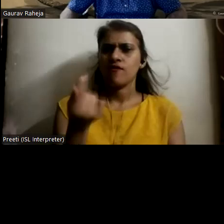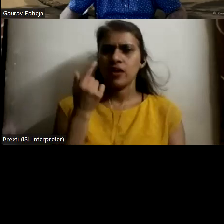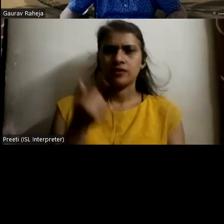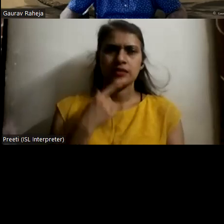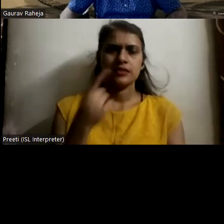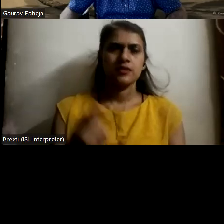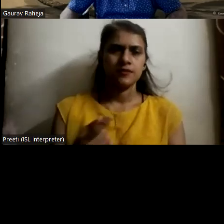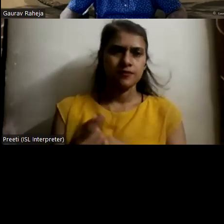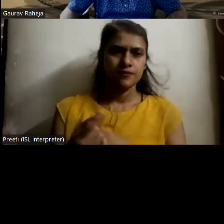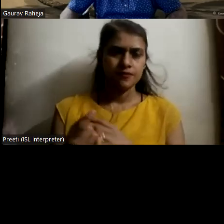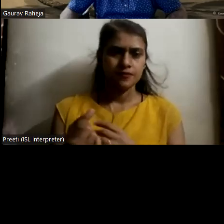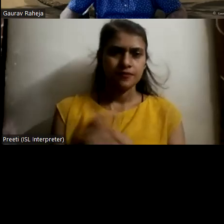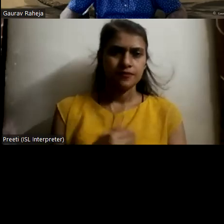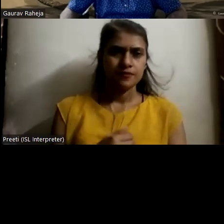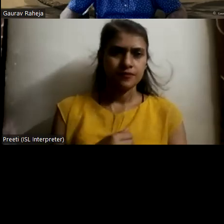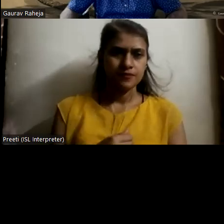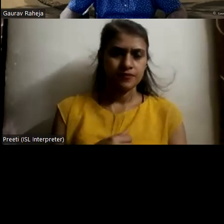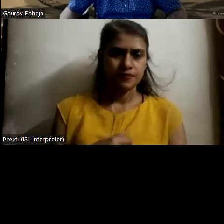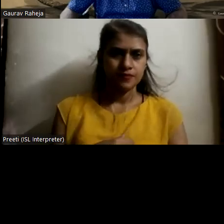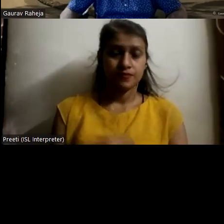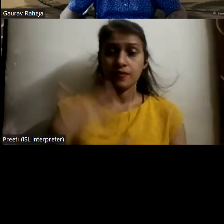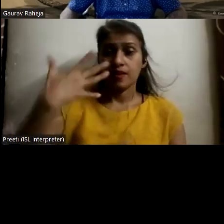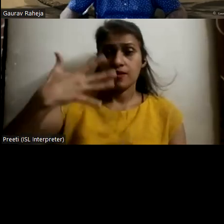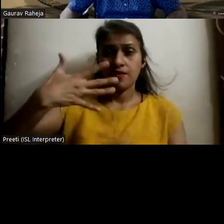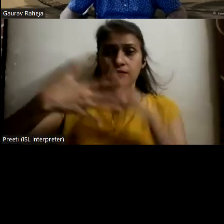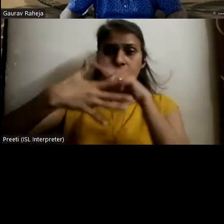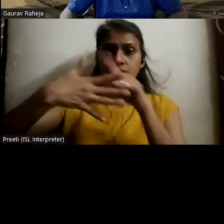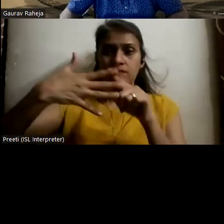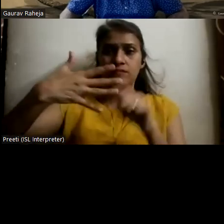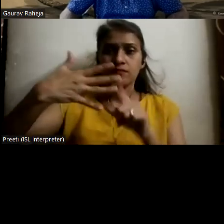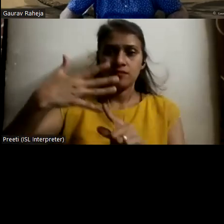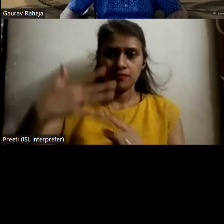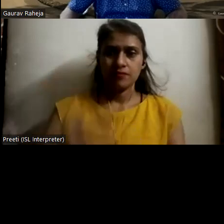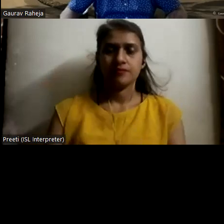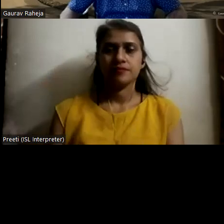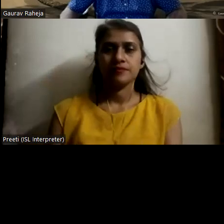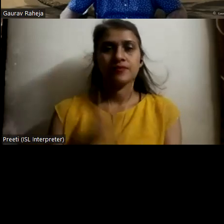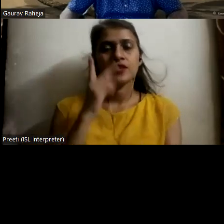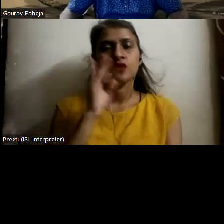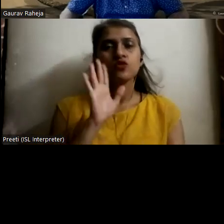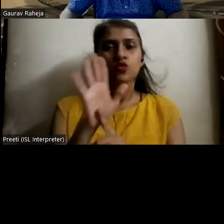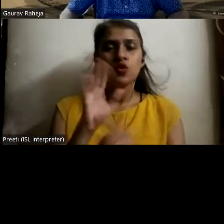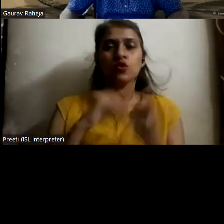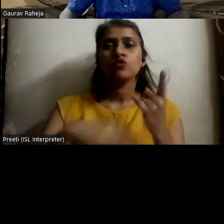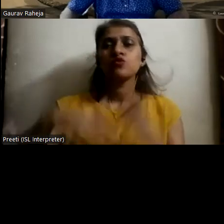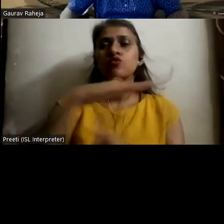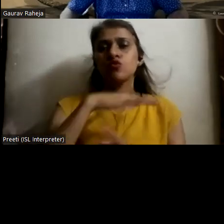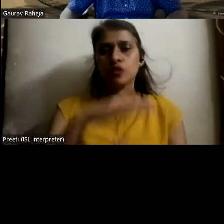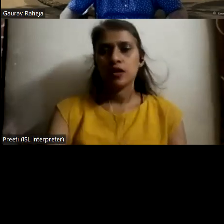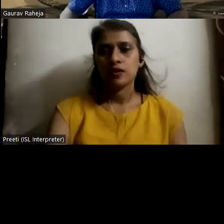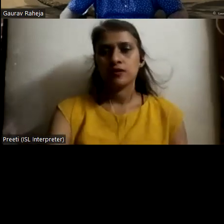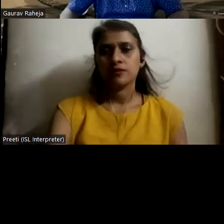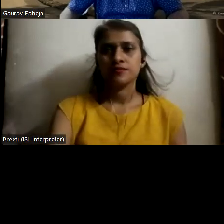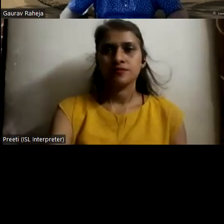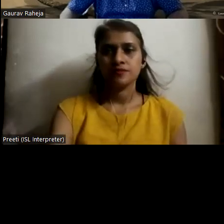fact that these are the 5 levels at which we have seen the societies have progressed. One